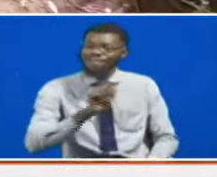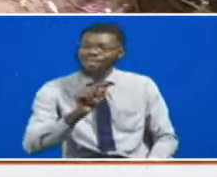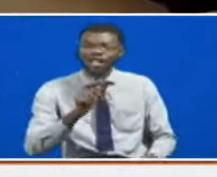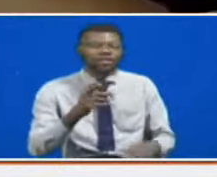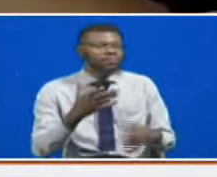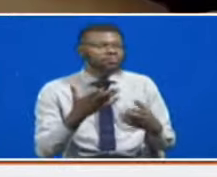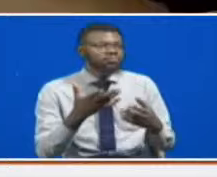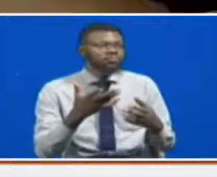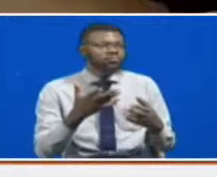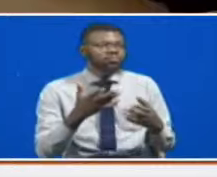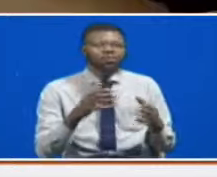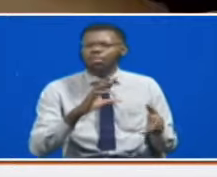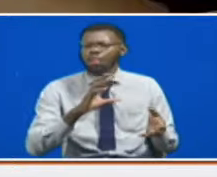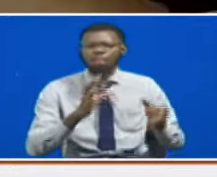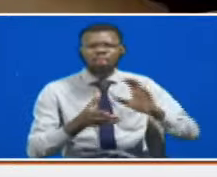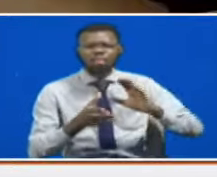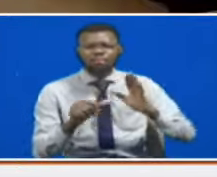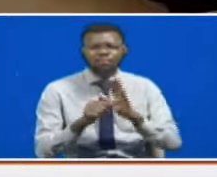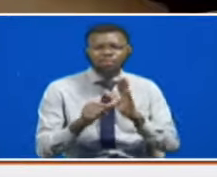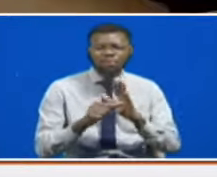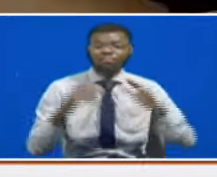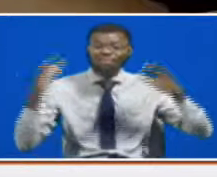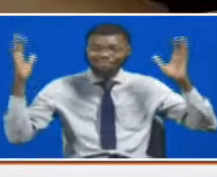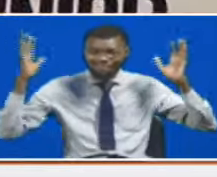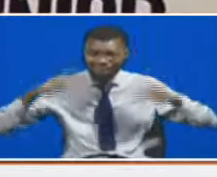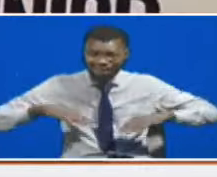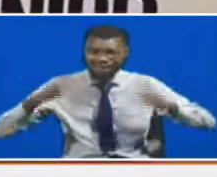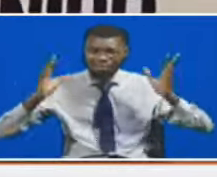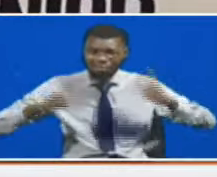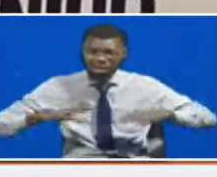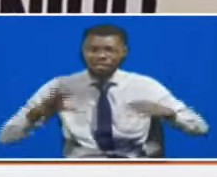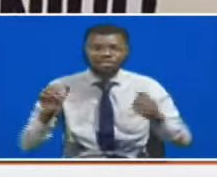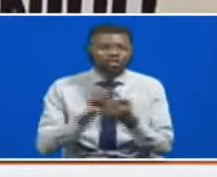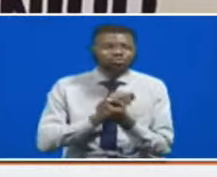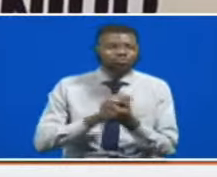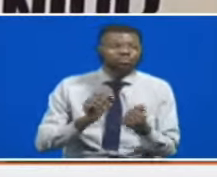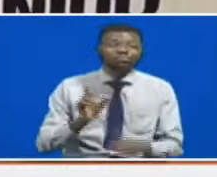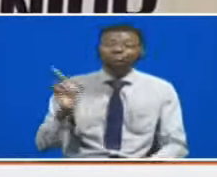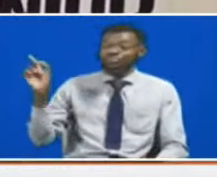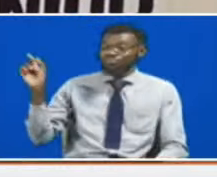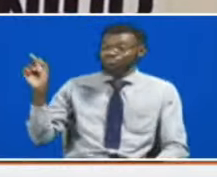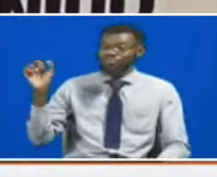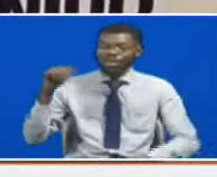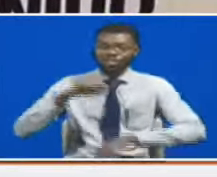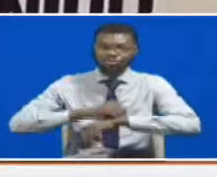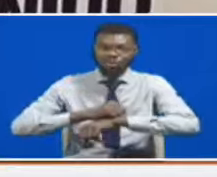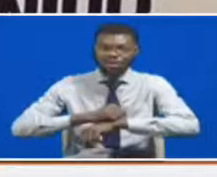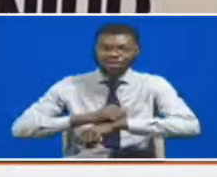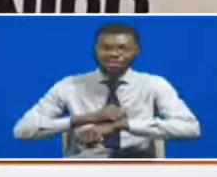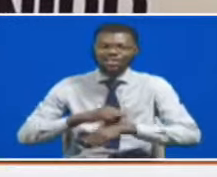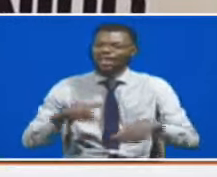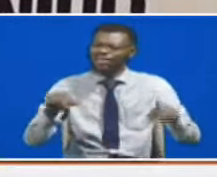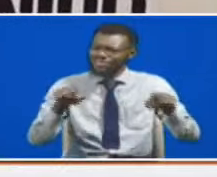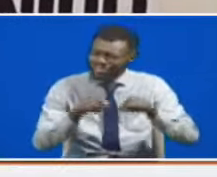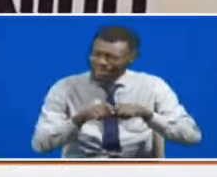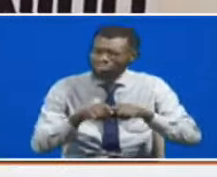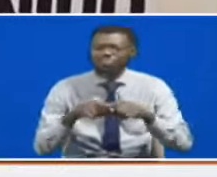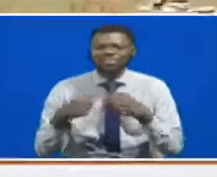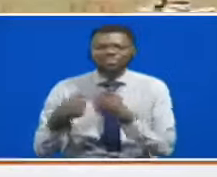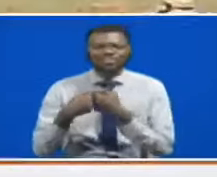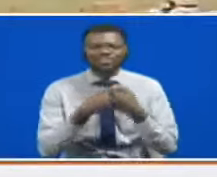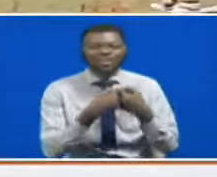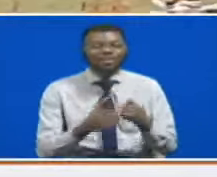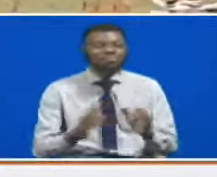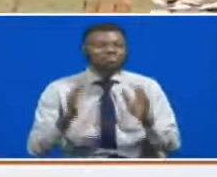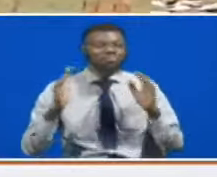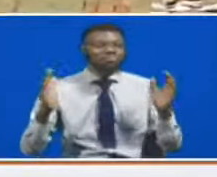disrupted due to the destructions caused by ongoing rainfall. Sikinga Primary School in Nambale sub-county faced a significant challenge,